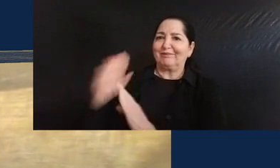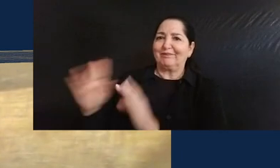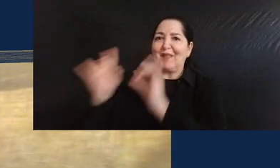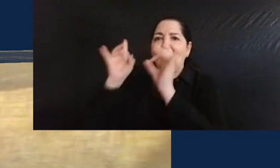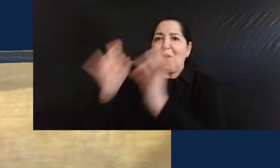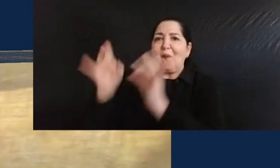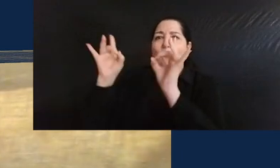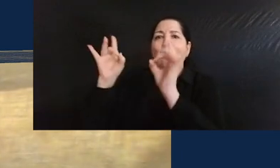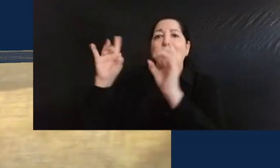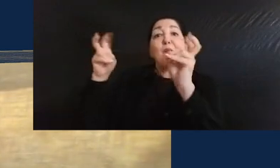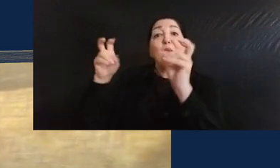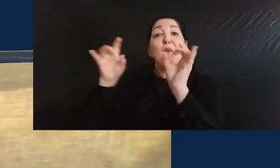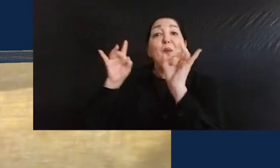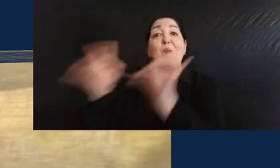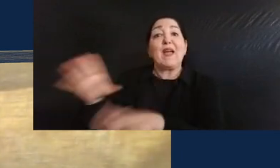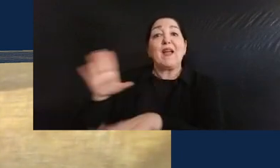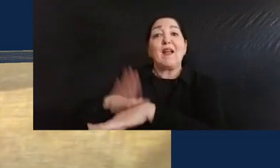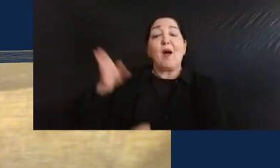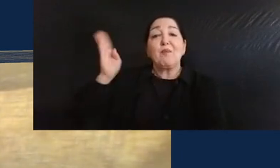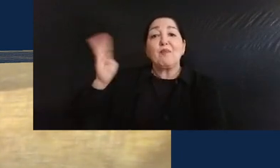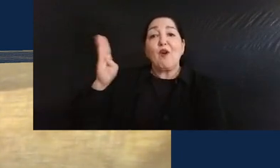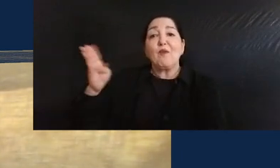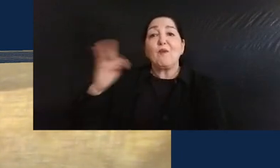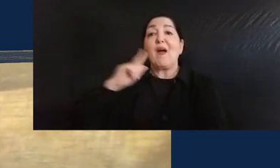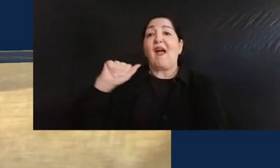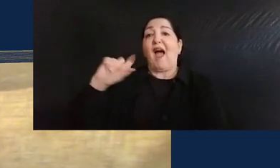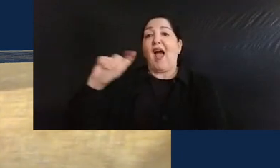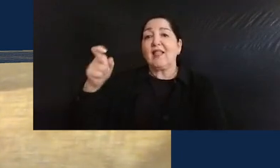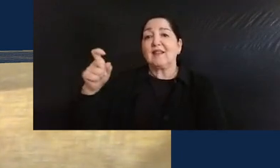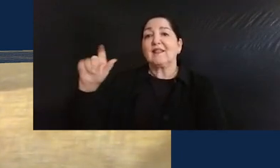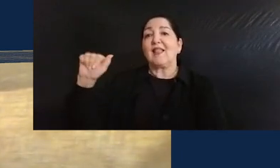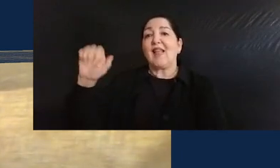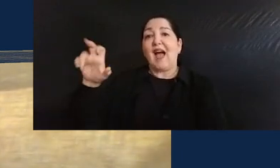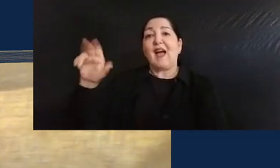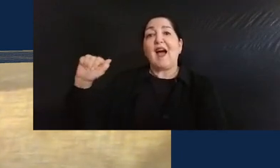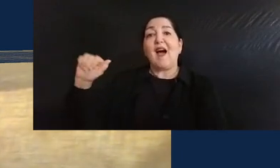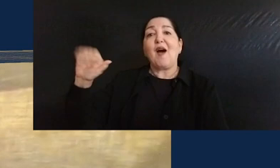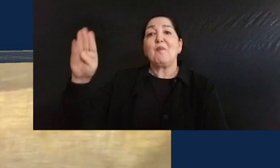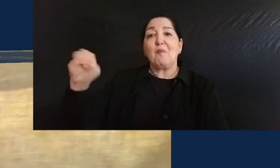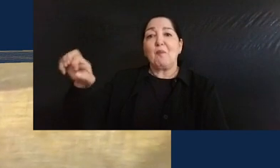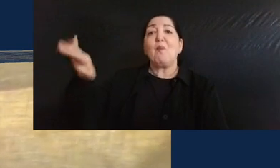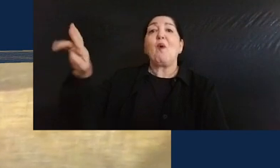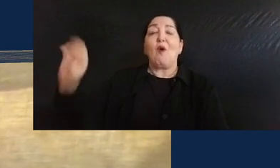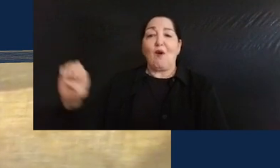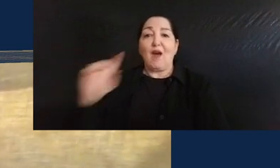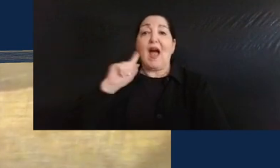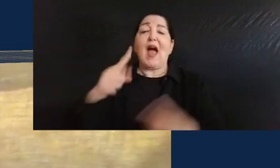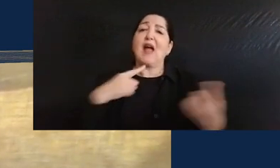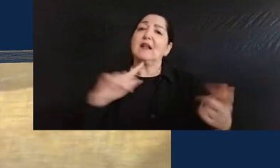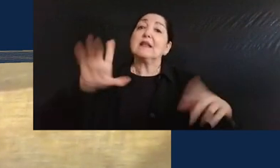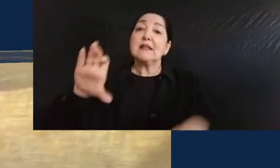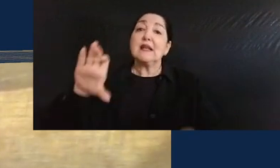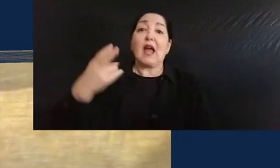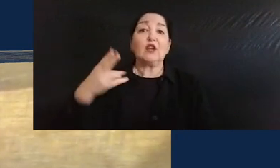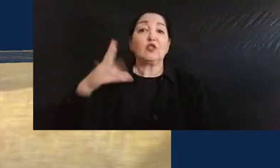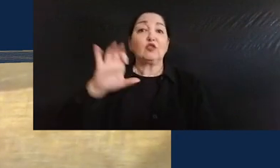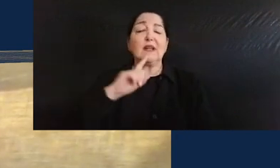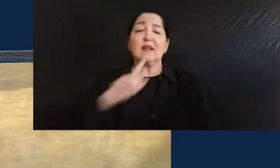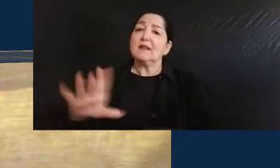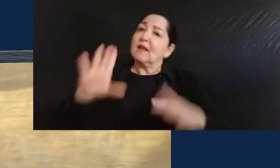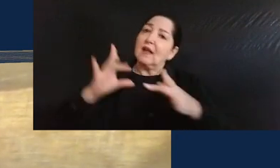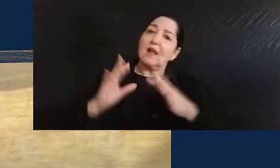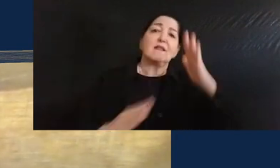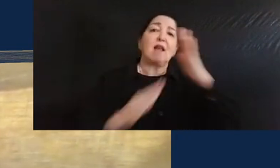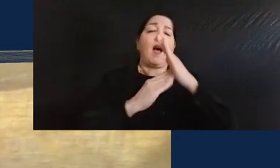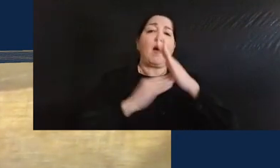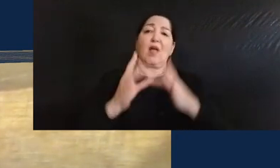the opportunity to support this great organization. CHC is the leading hearing healthcare organization